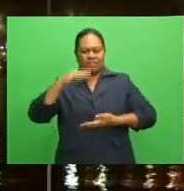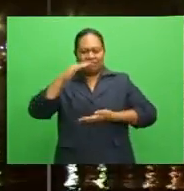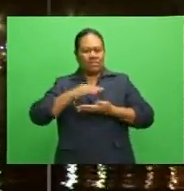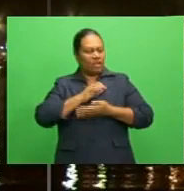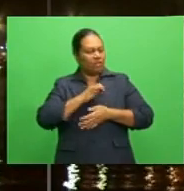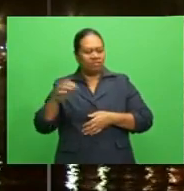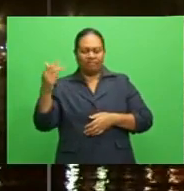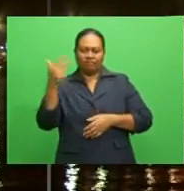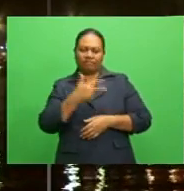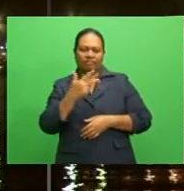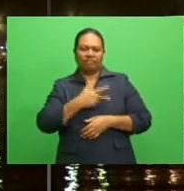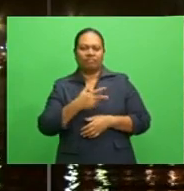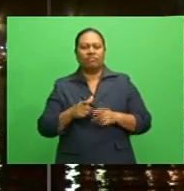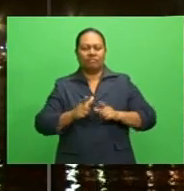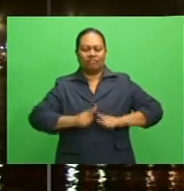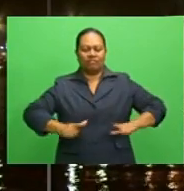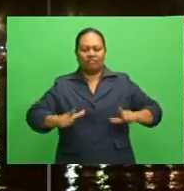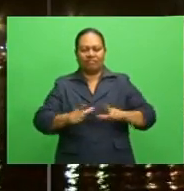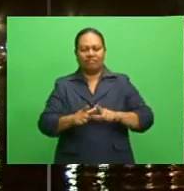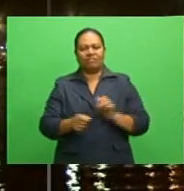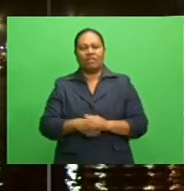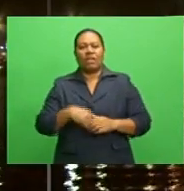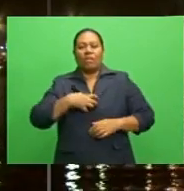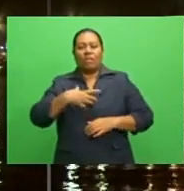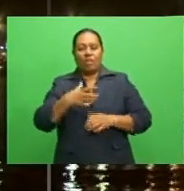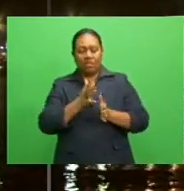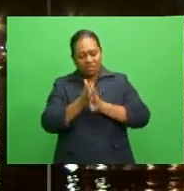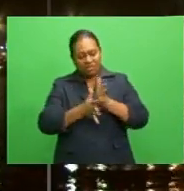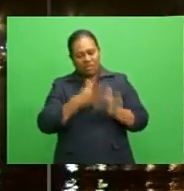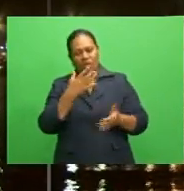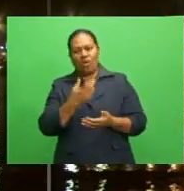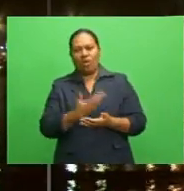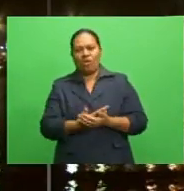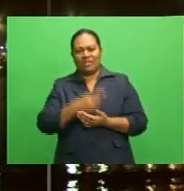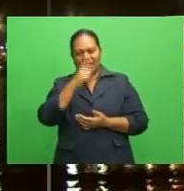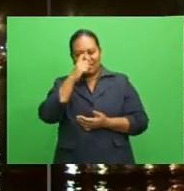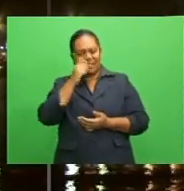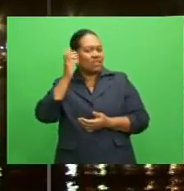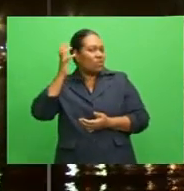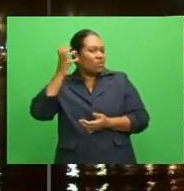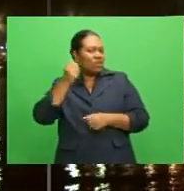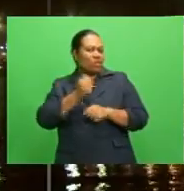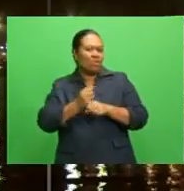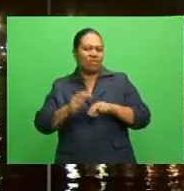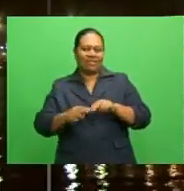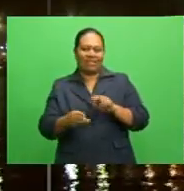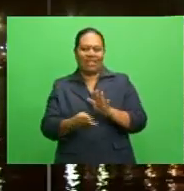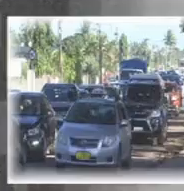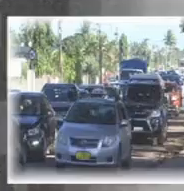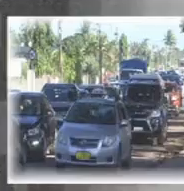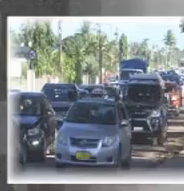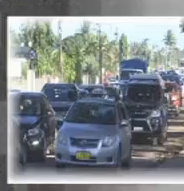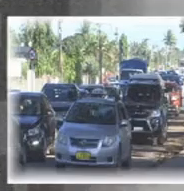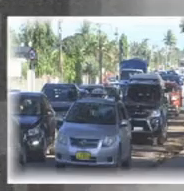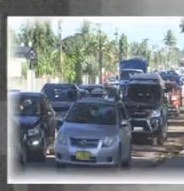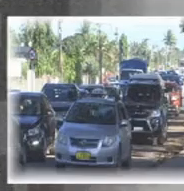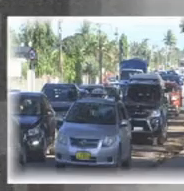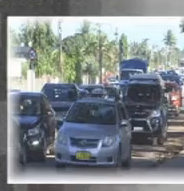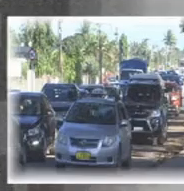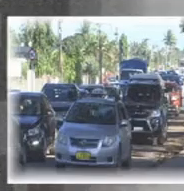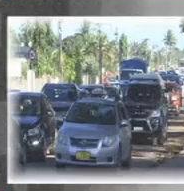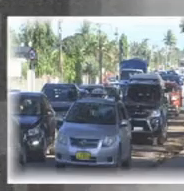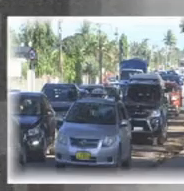local manufacturers. Now for these stories and others, tune in daily to our sister radio station Gold FM. Our poll question last week we